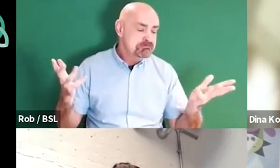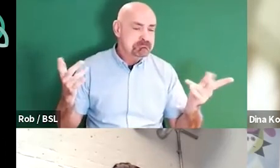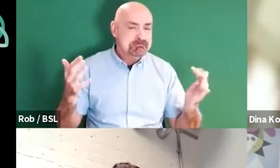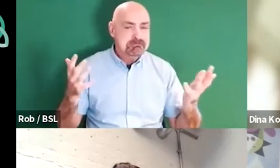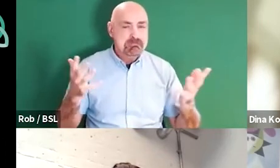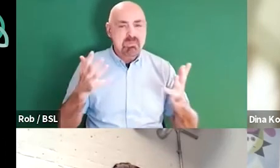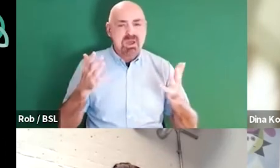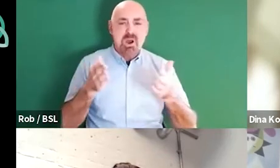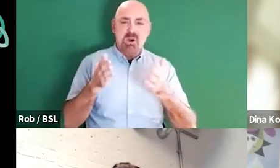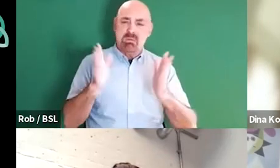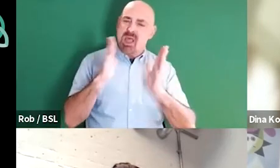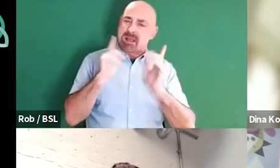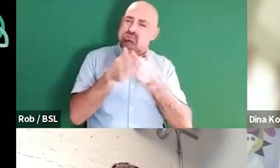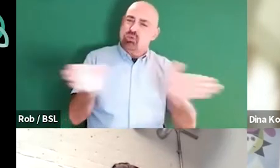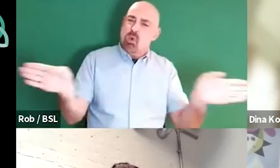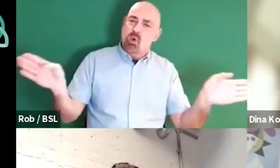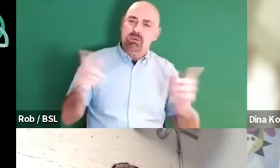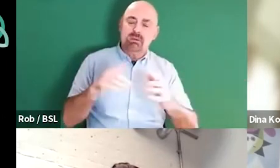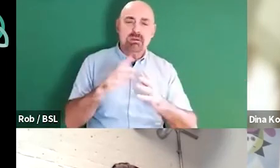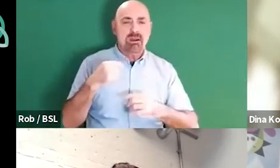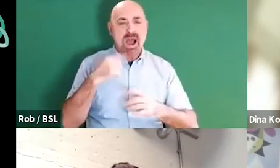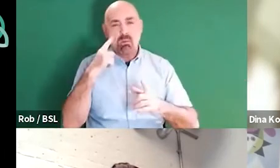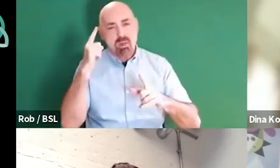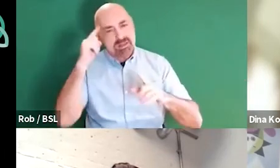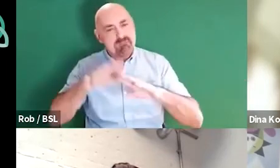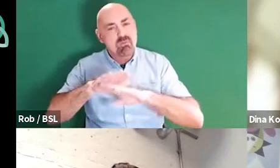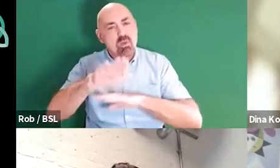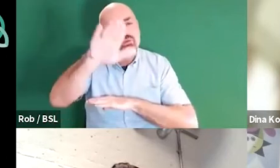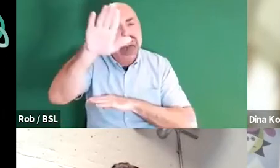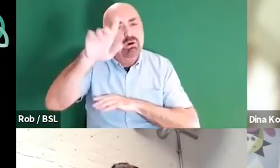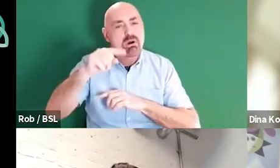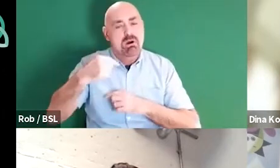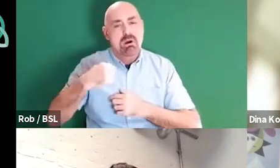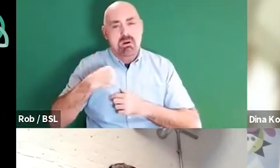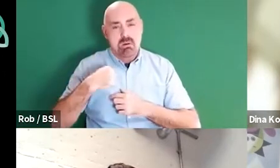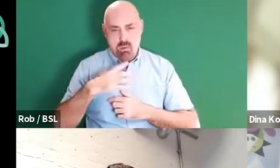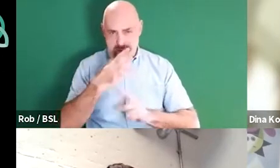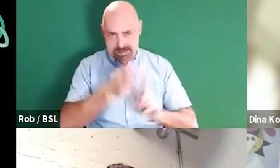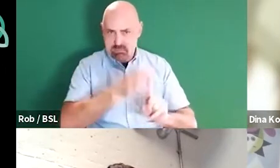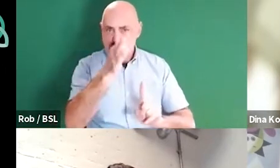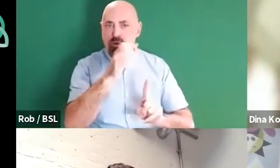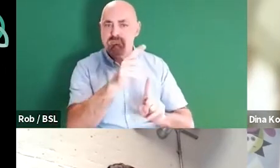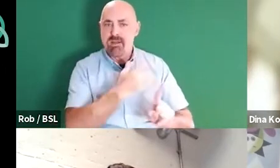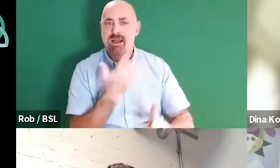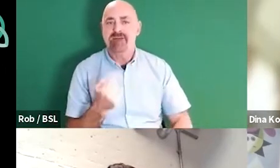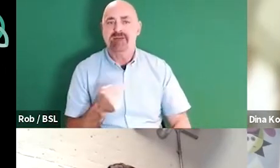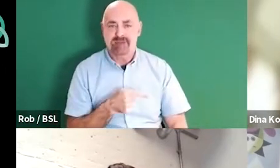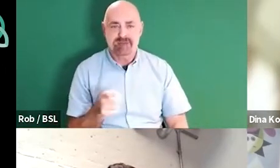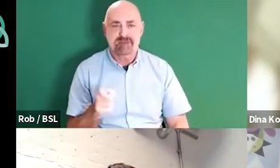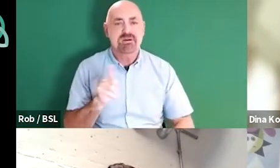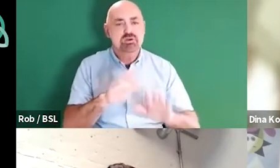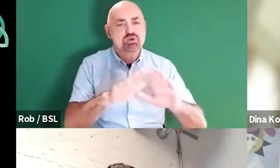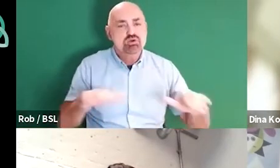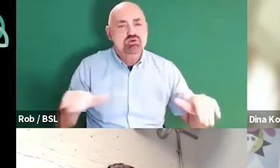fairly broadly, which is looking to the longer term. We would hope to significantly improve the life chances of children